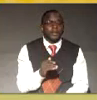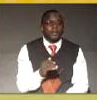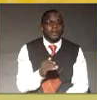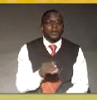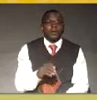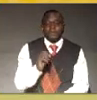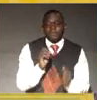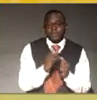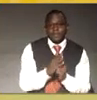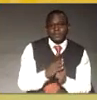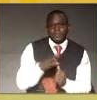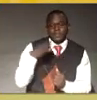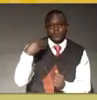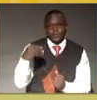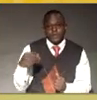$14 per